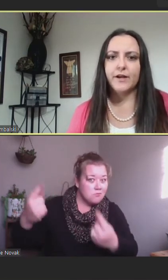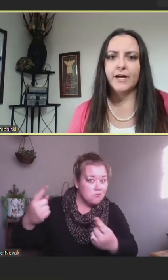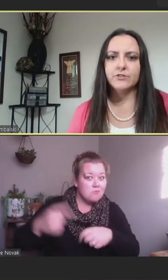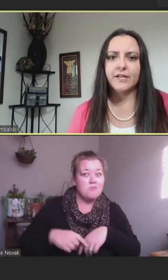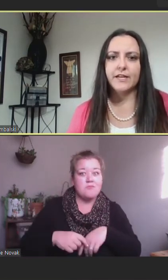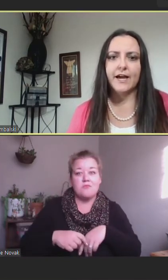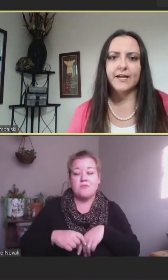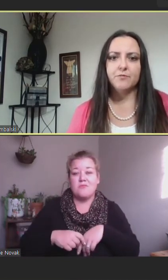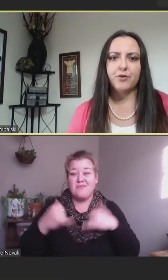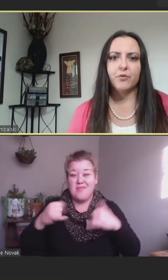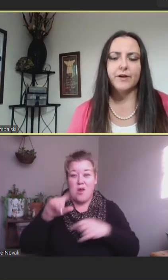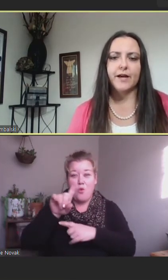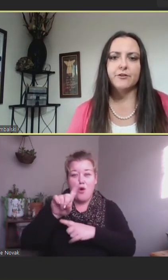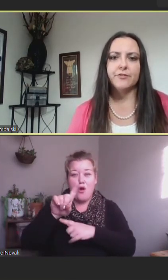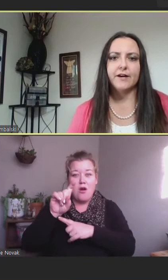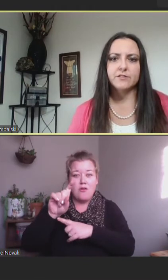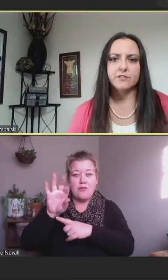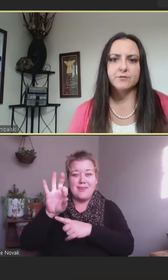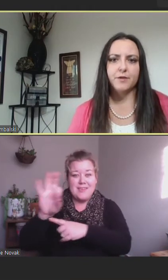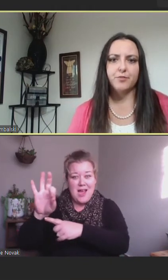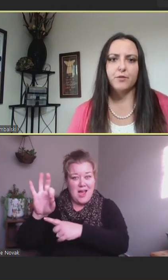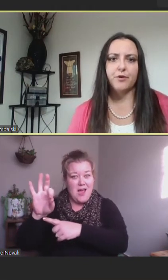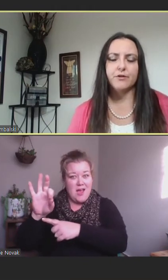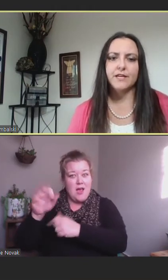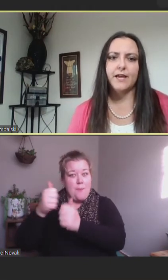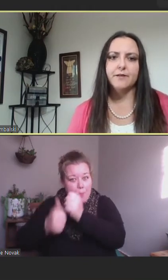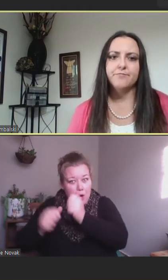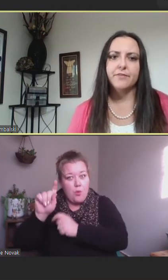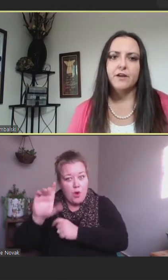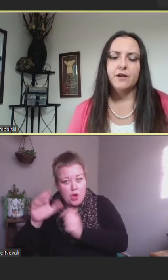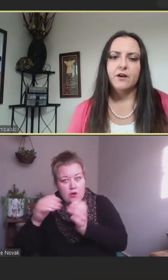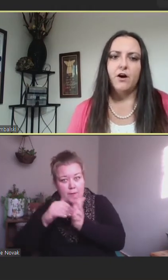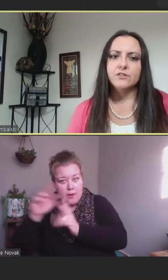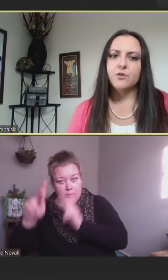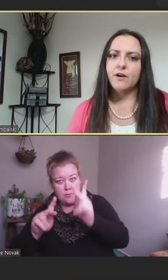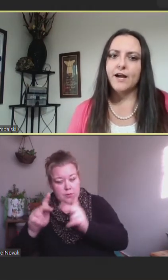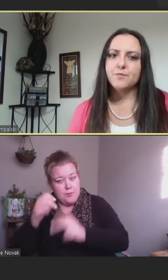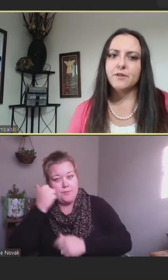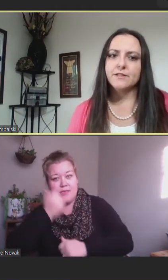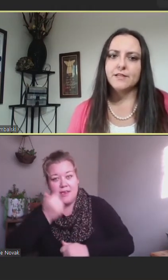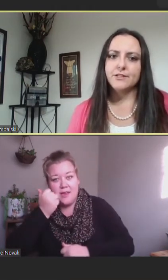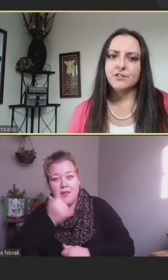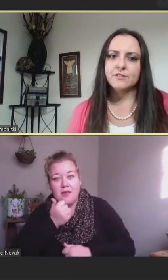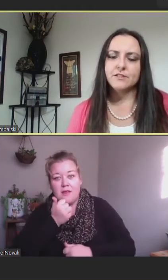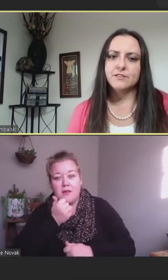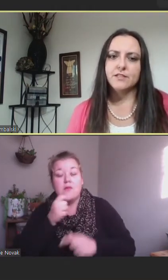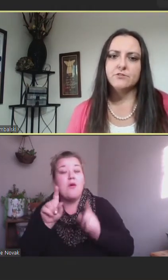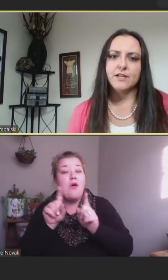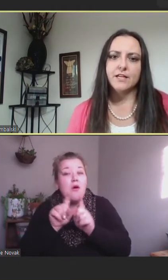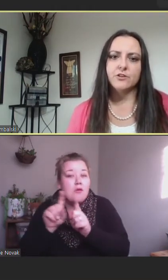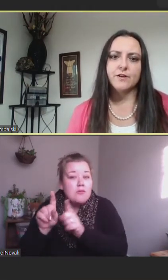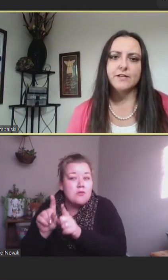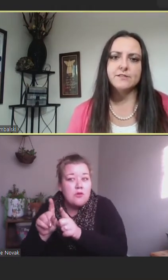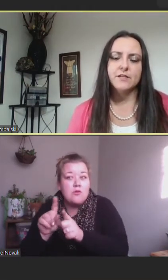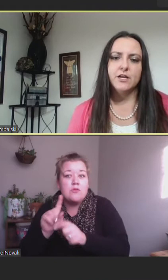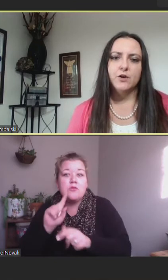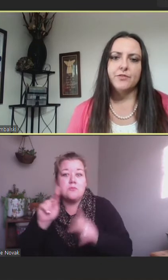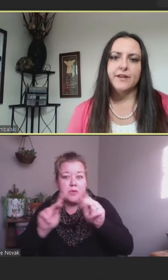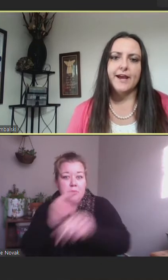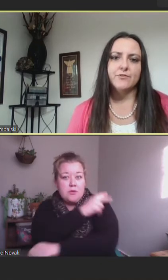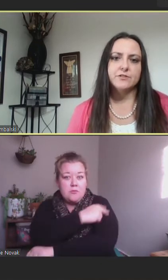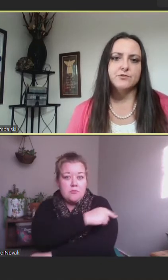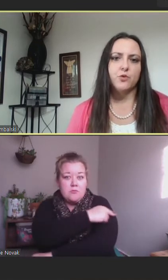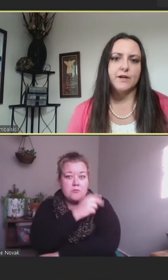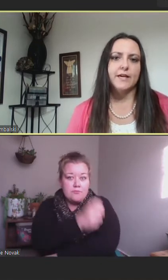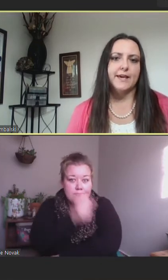are 109 per 100,000 people per day. Also, our hospitalizations continue to increase with